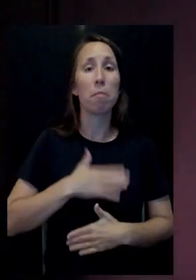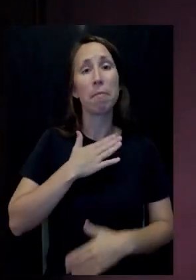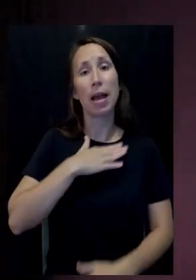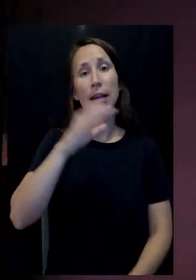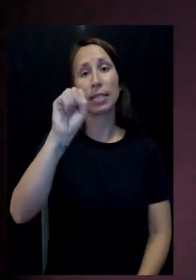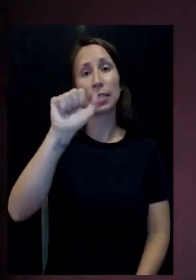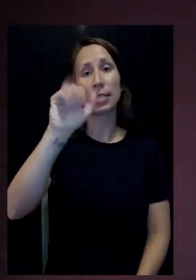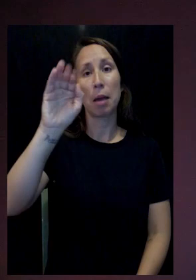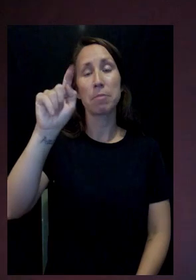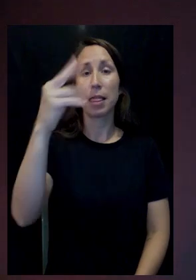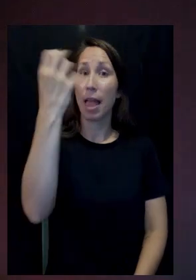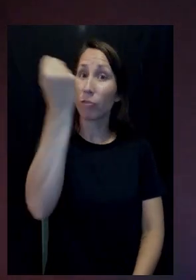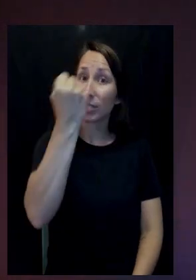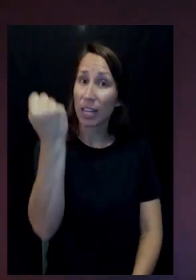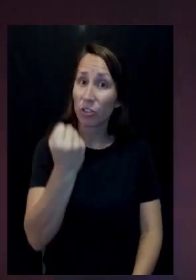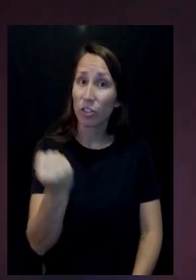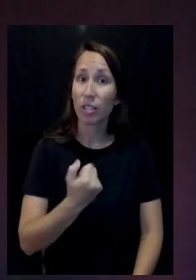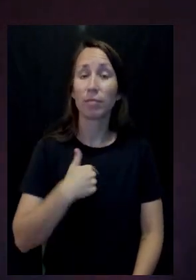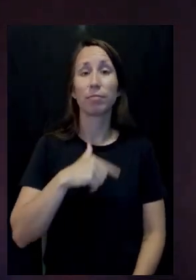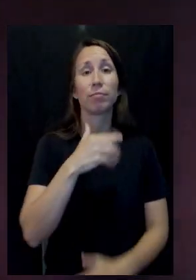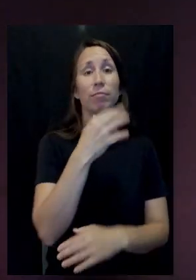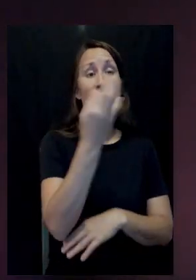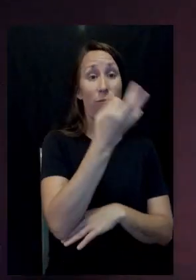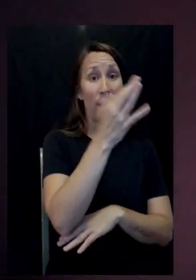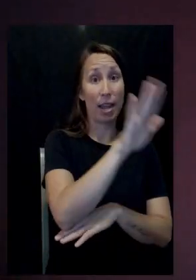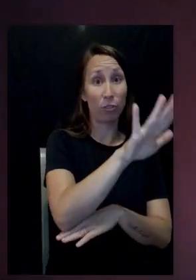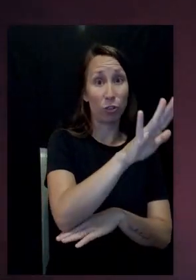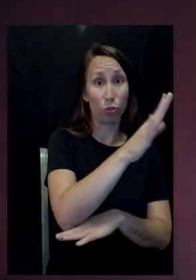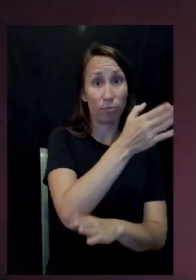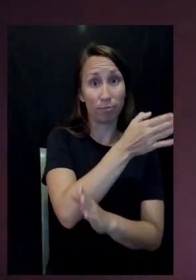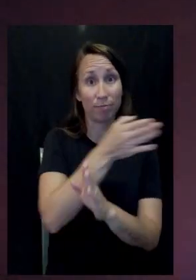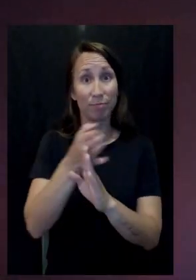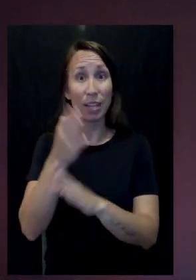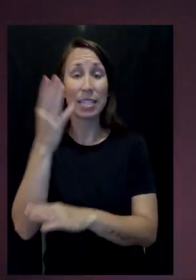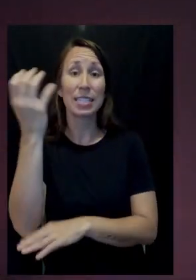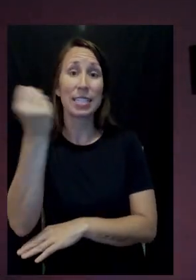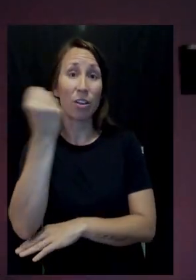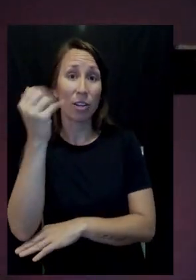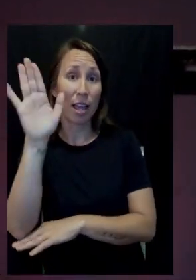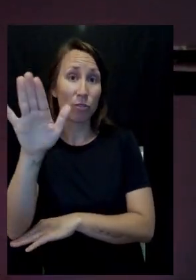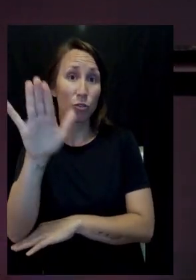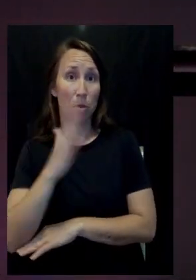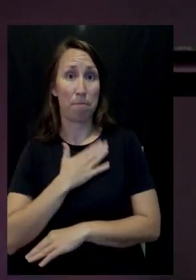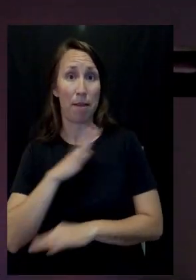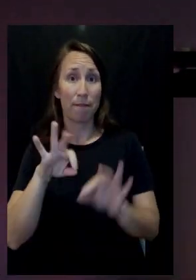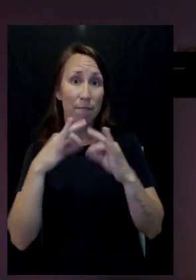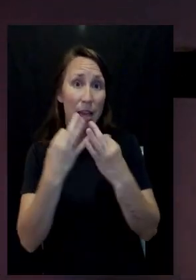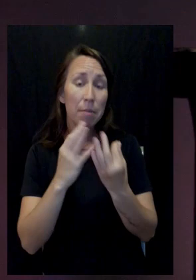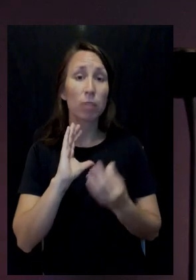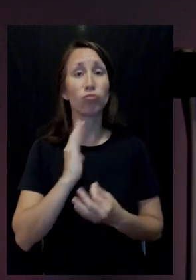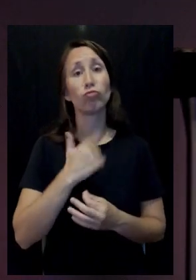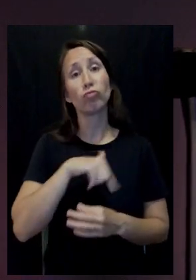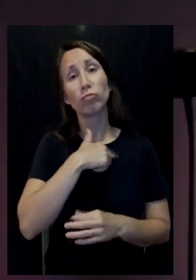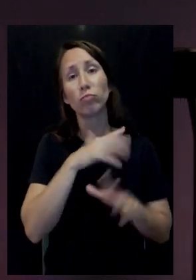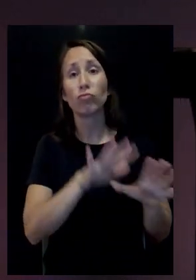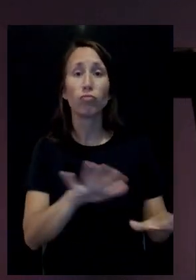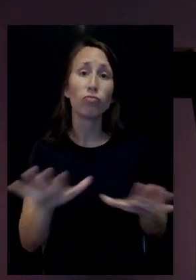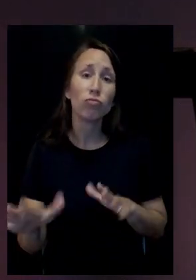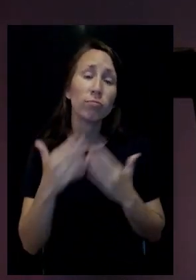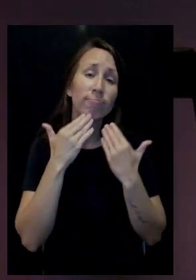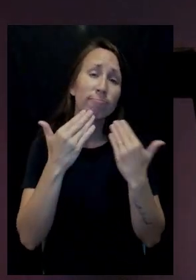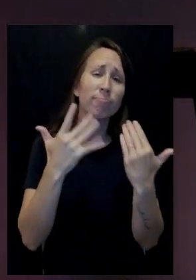every Saturday, and we Sabbath from Friday afternoon to Saturday afternoon as a family, and that's just our downtime, just spending time